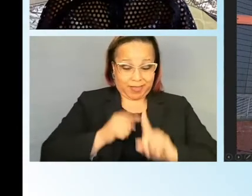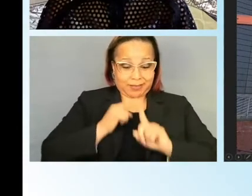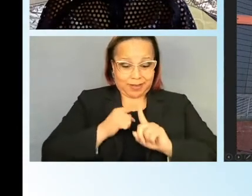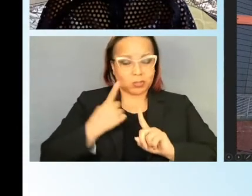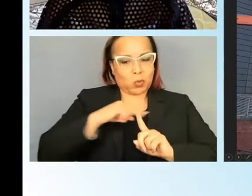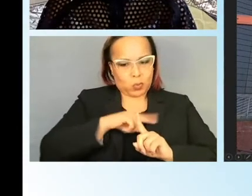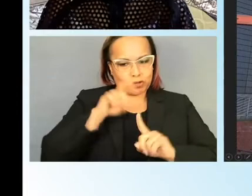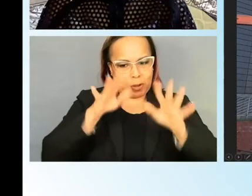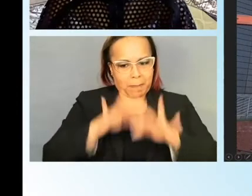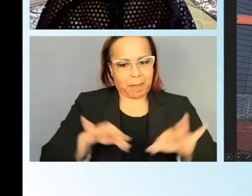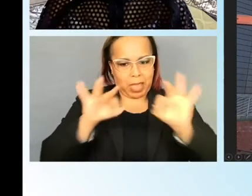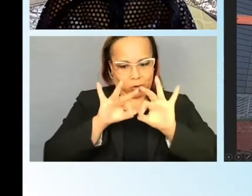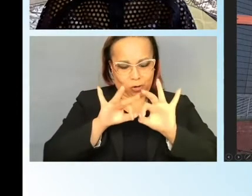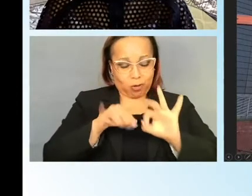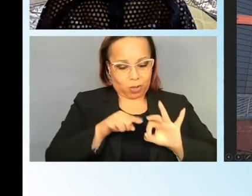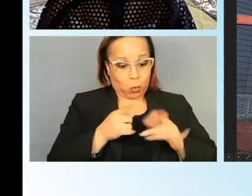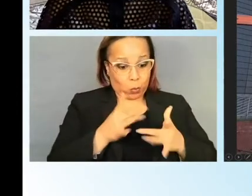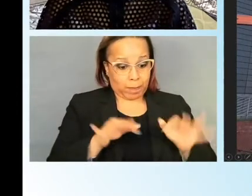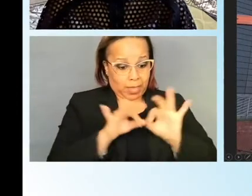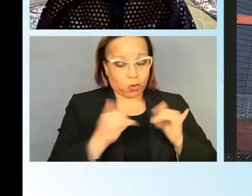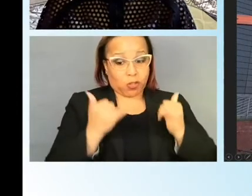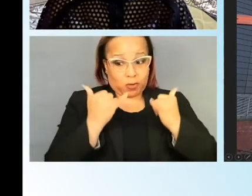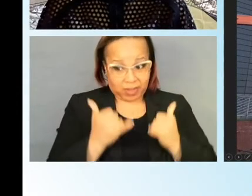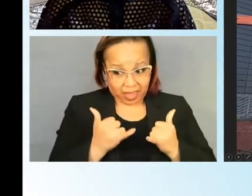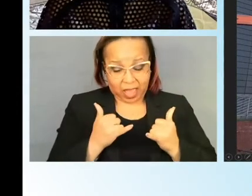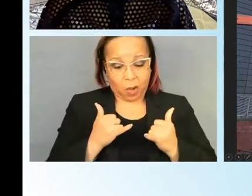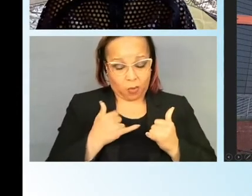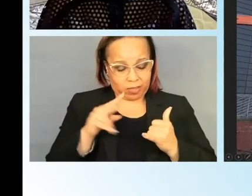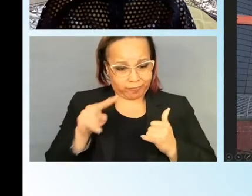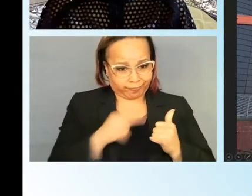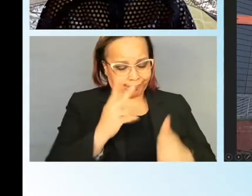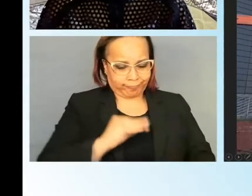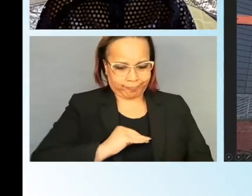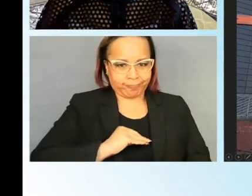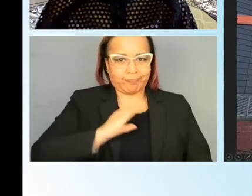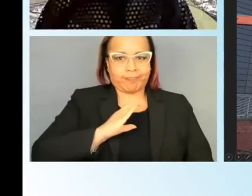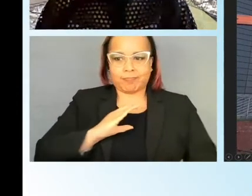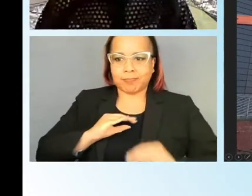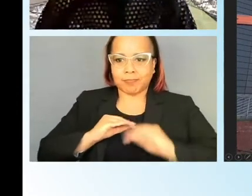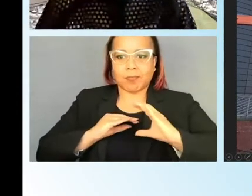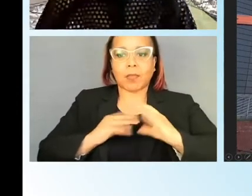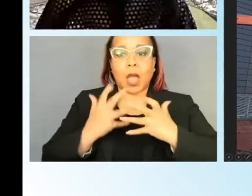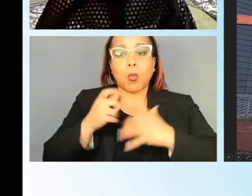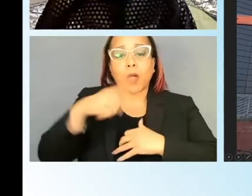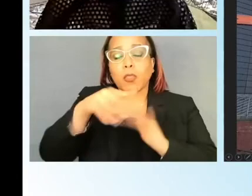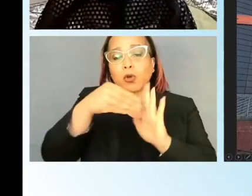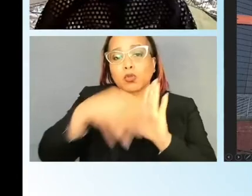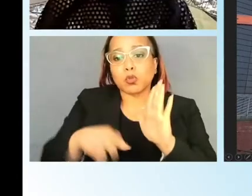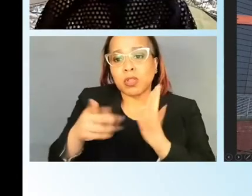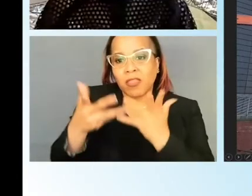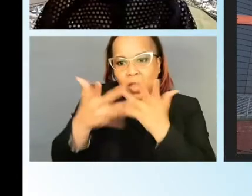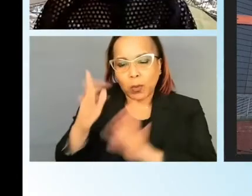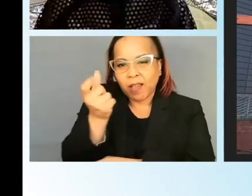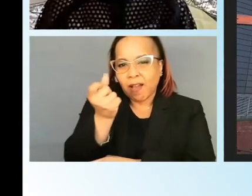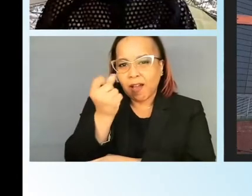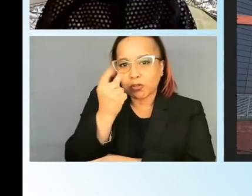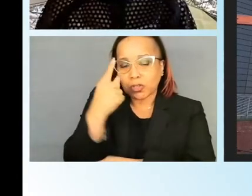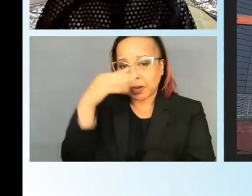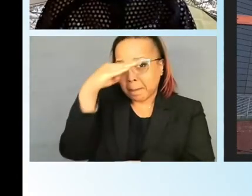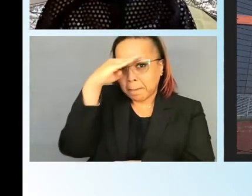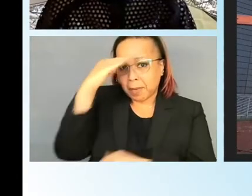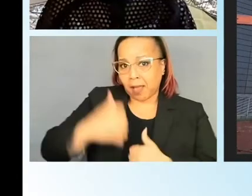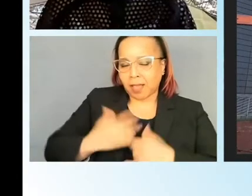being matterful? And so in this instance, I want those students for whom they already understood that Black Lives Matter to